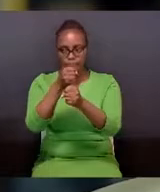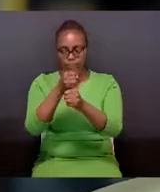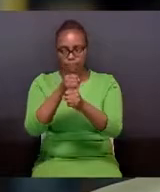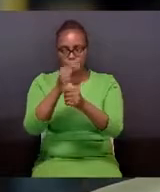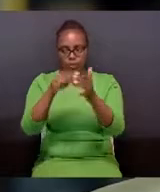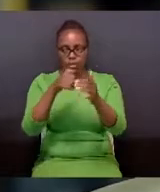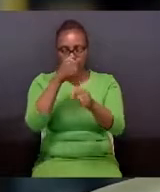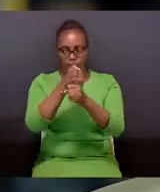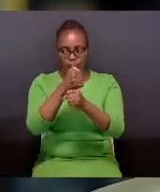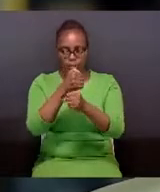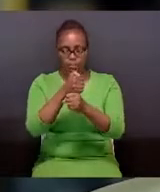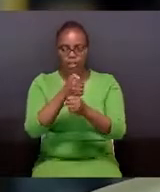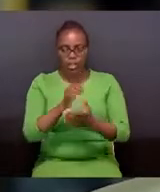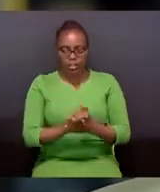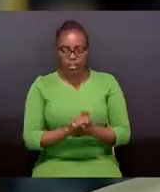does.